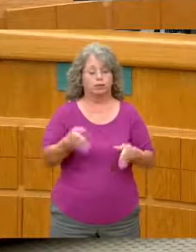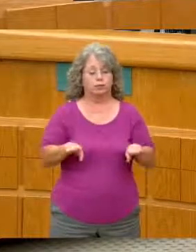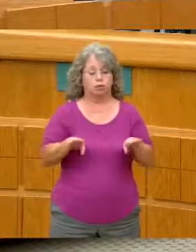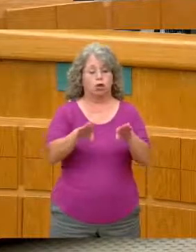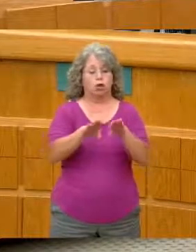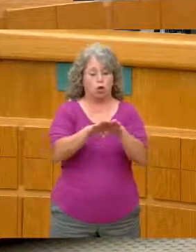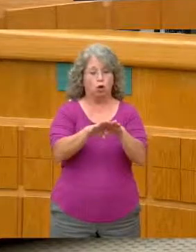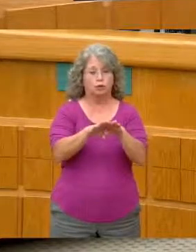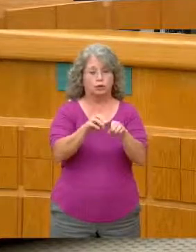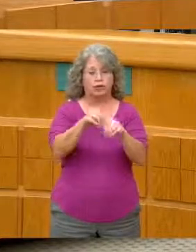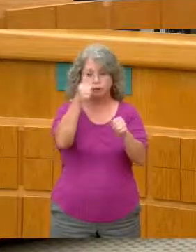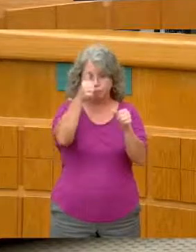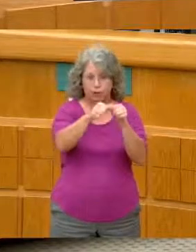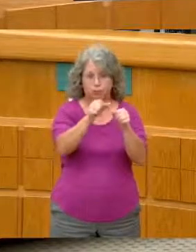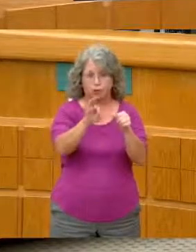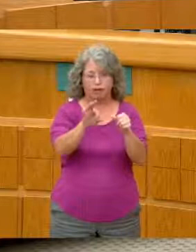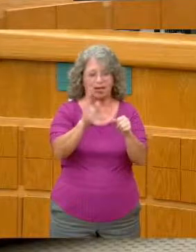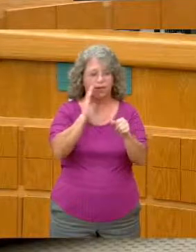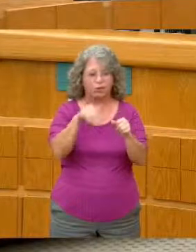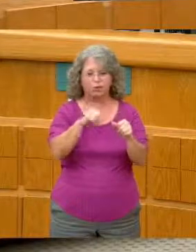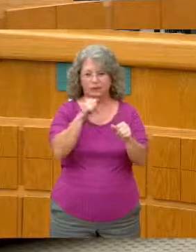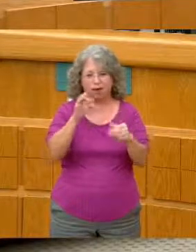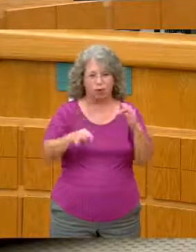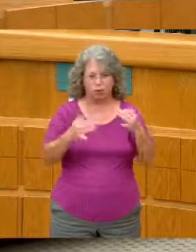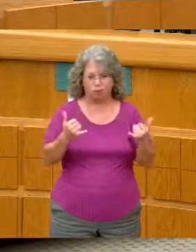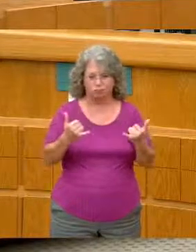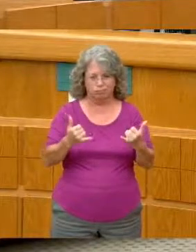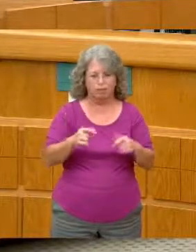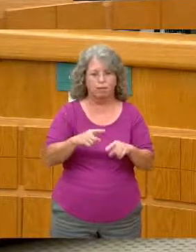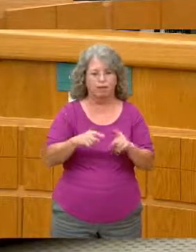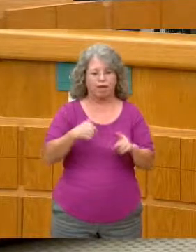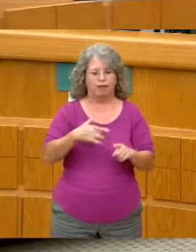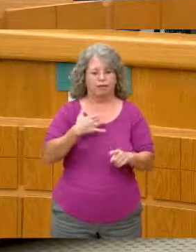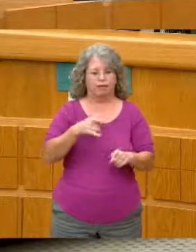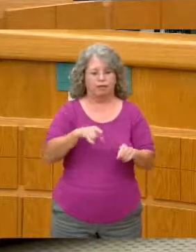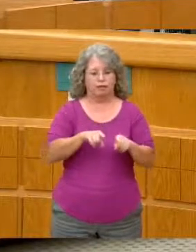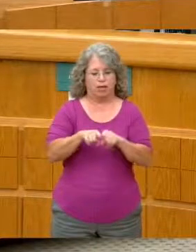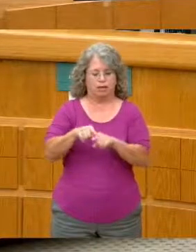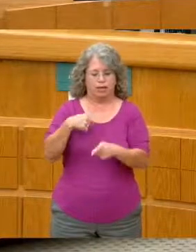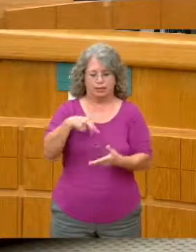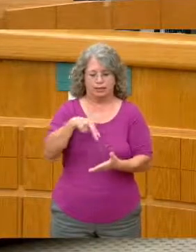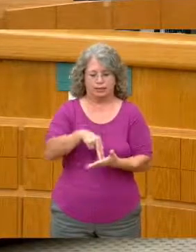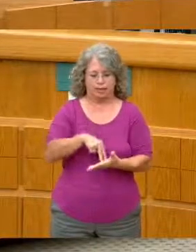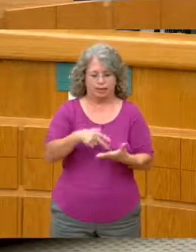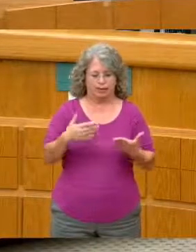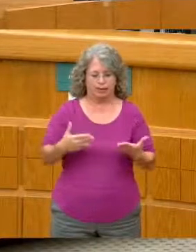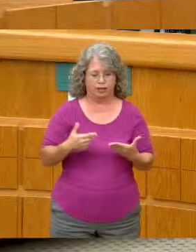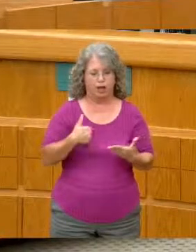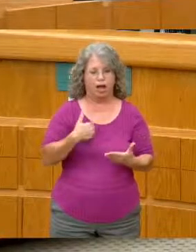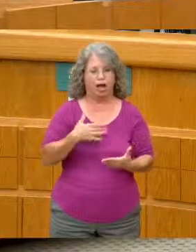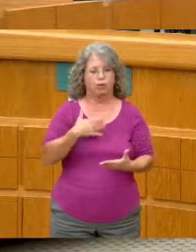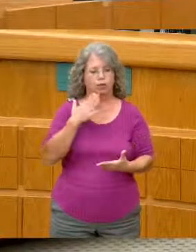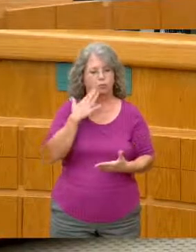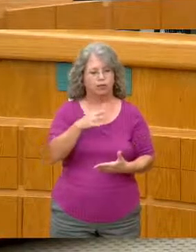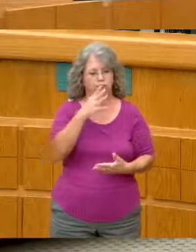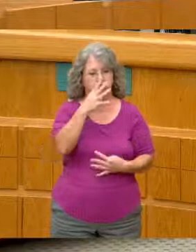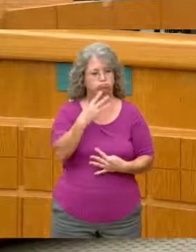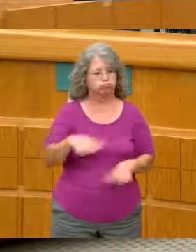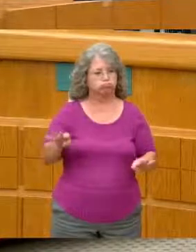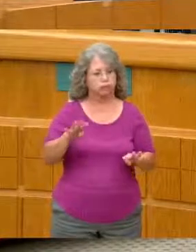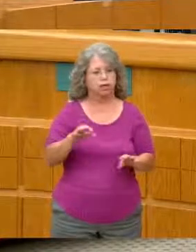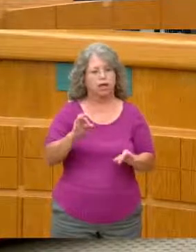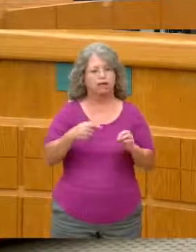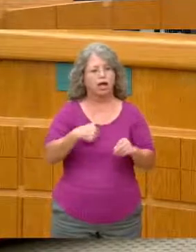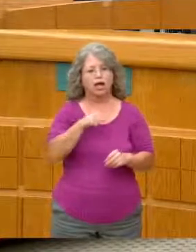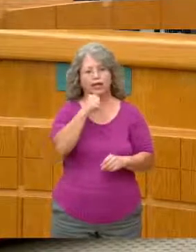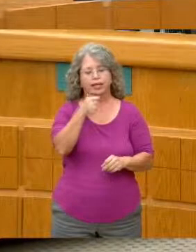of, and although I'm not in court and I know that this is merely a press briefing, I feel as I stand here that I would be